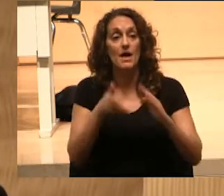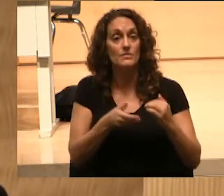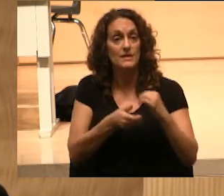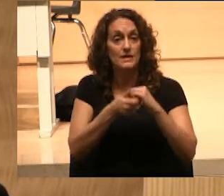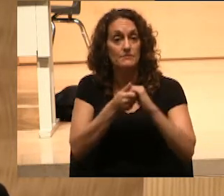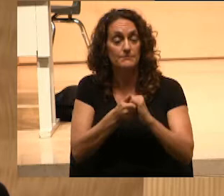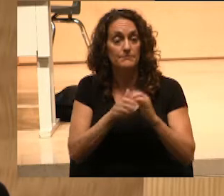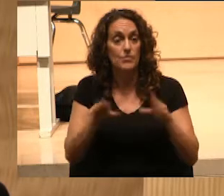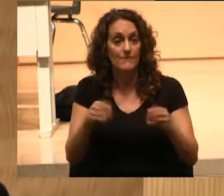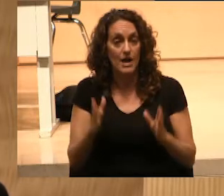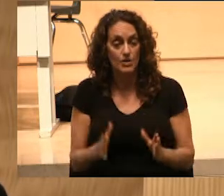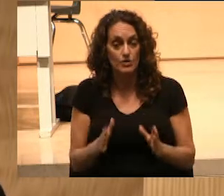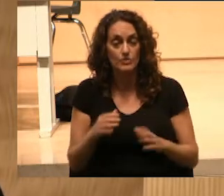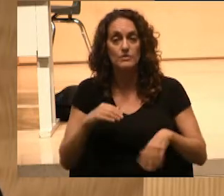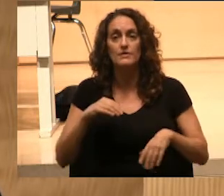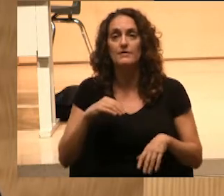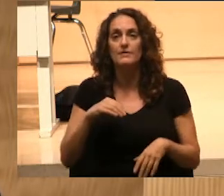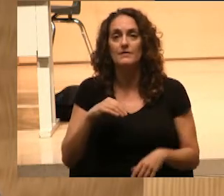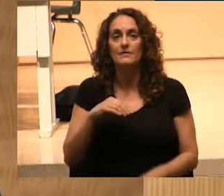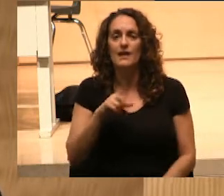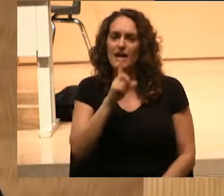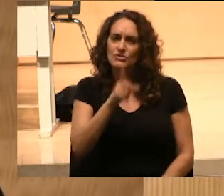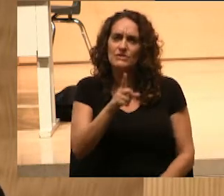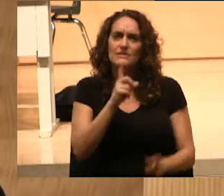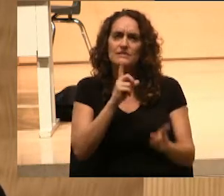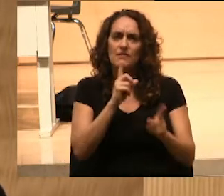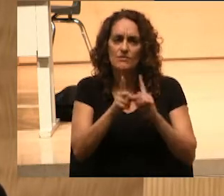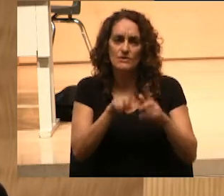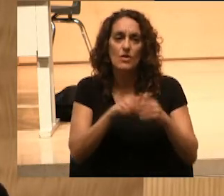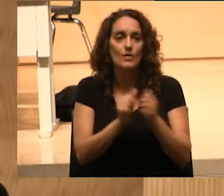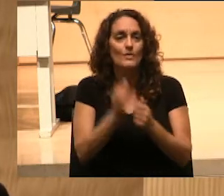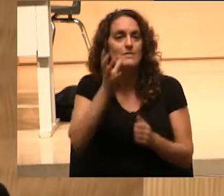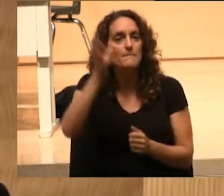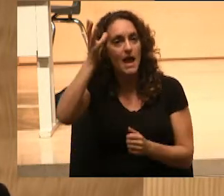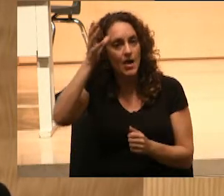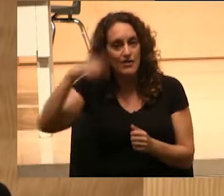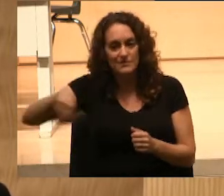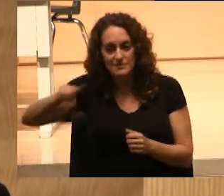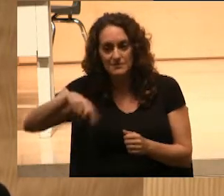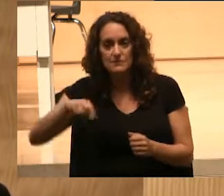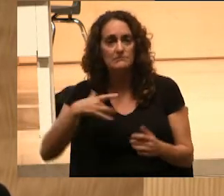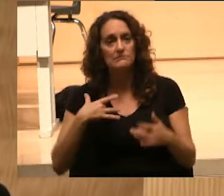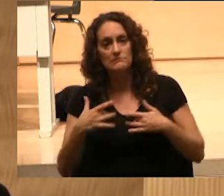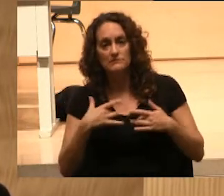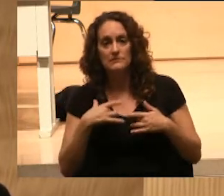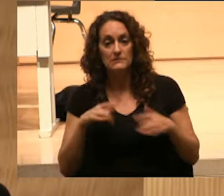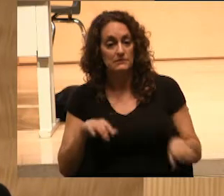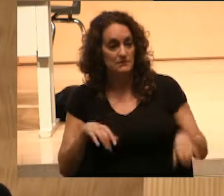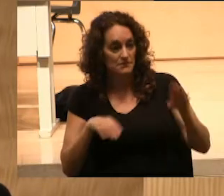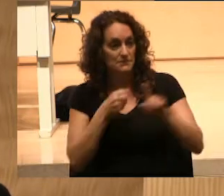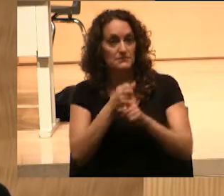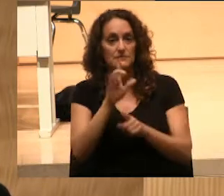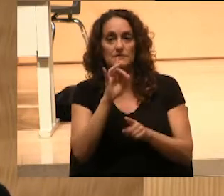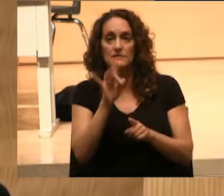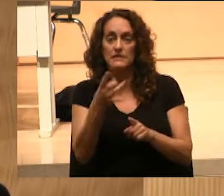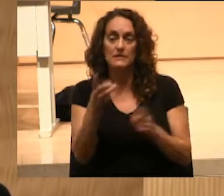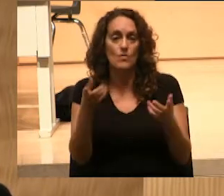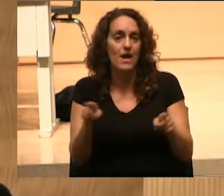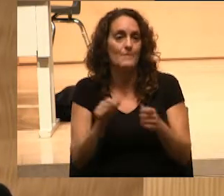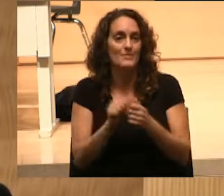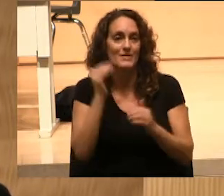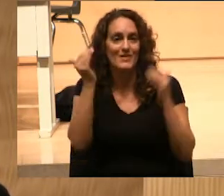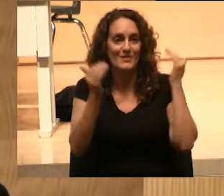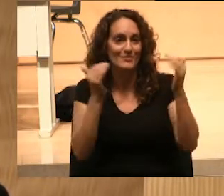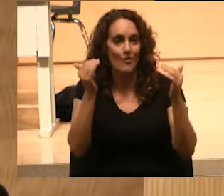basically, I think the conversation started with parents who were, worried about what was going to happen to their adult children, once